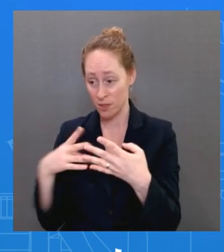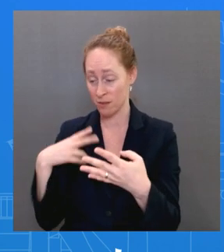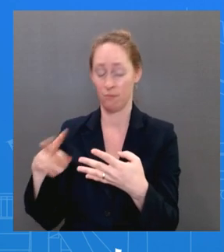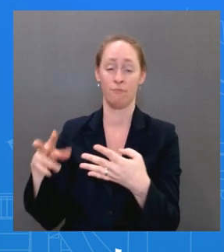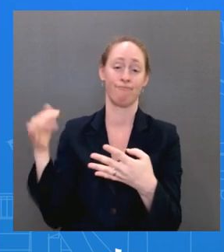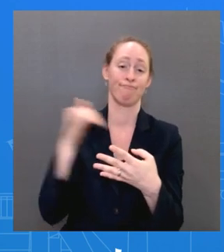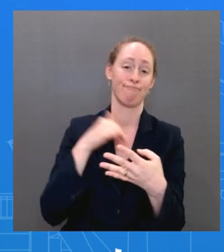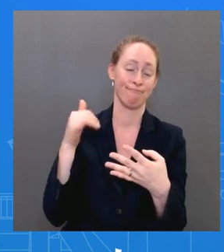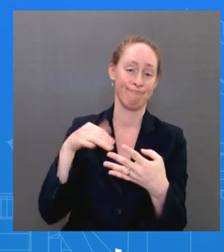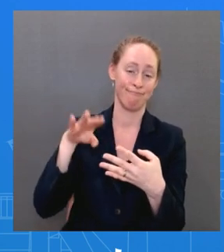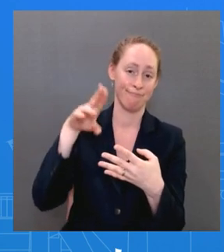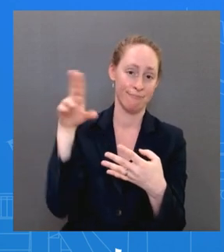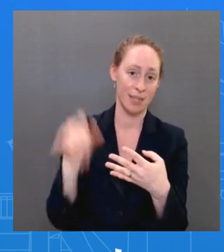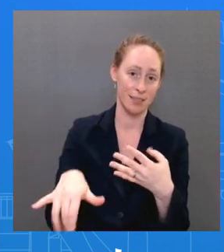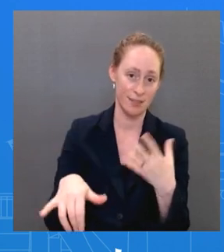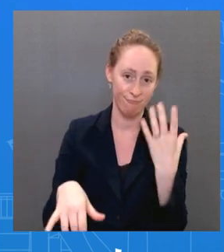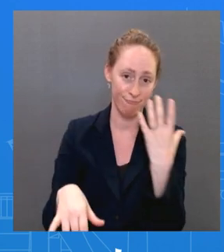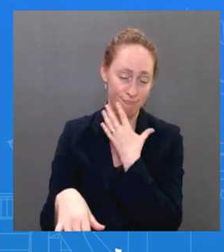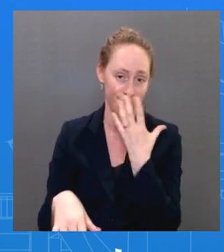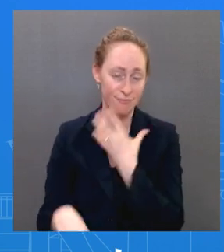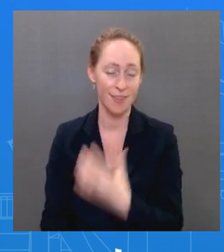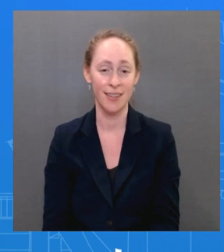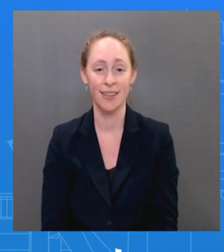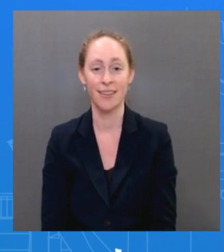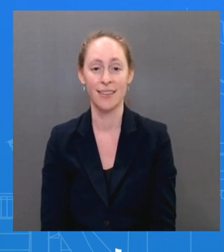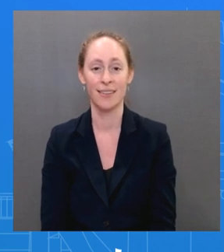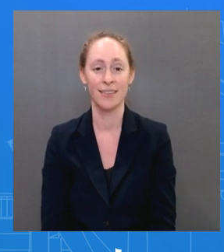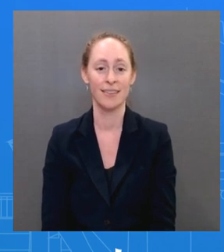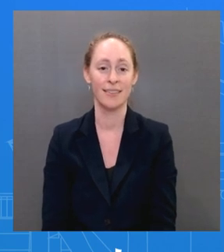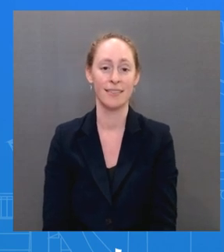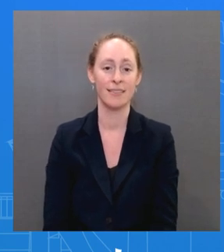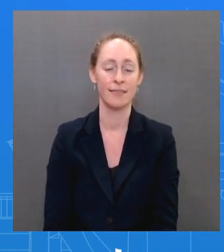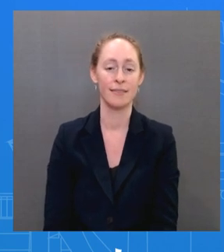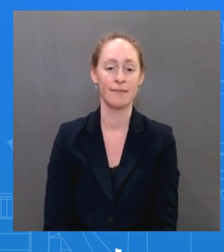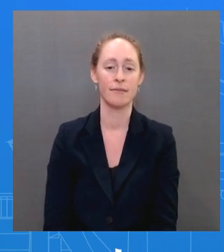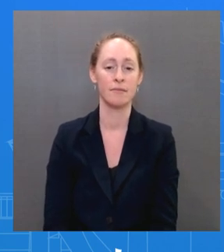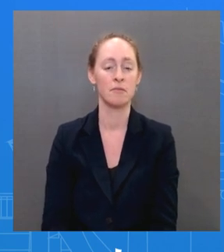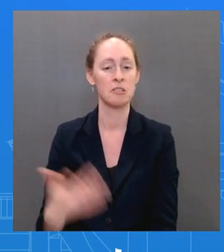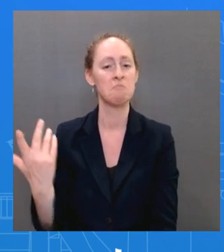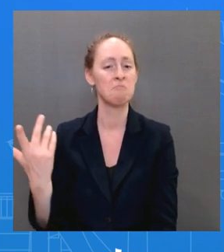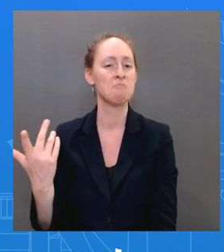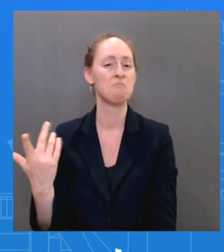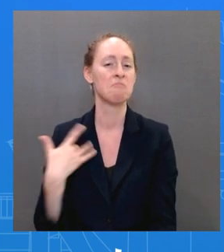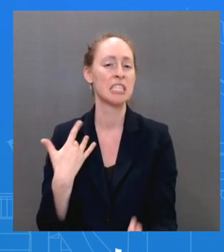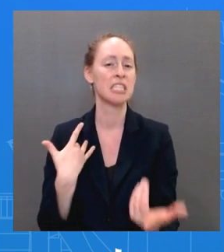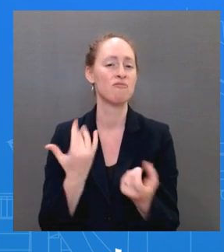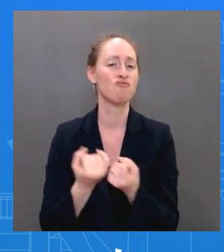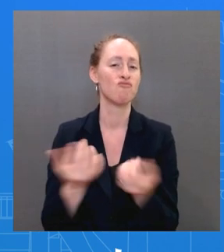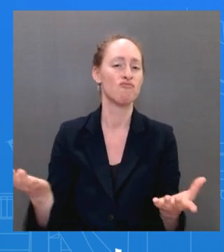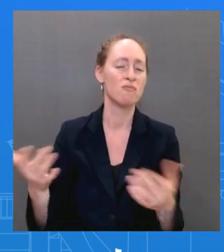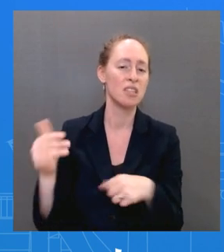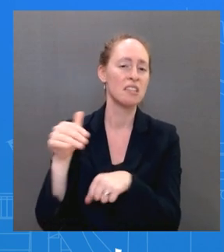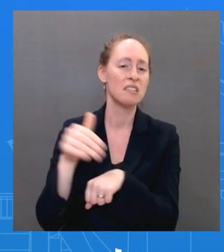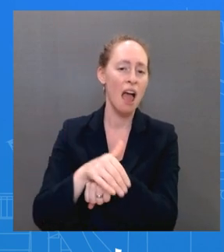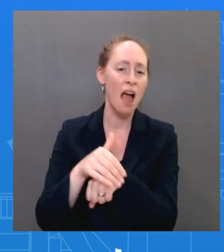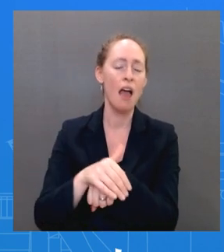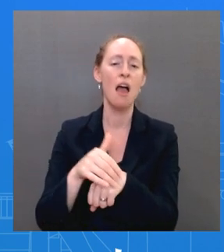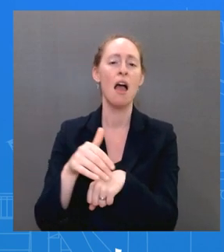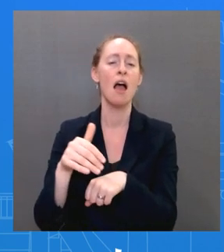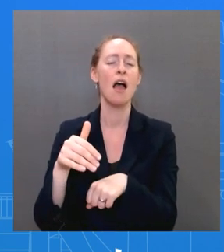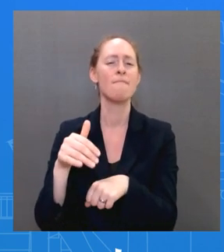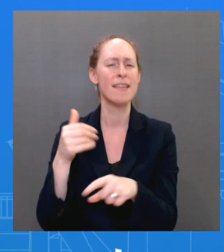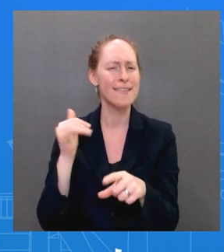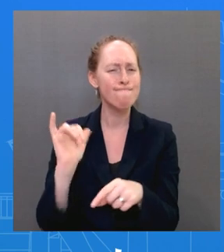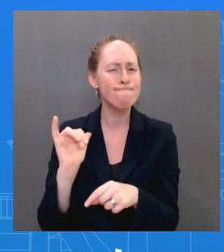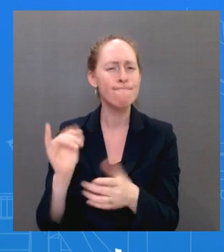We don't know, but he felt a little tired. He went to bed, and then he said he had a sort of a restless night, just didn't sleep well, woke